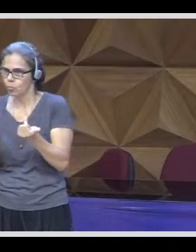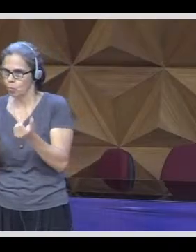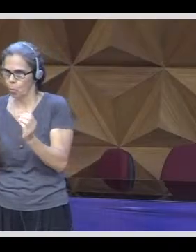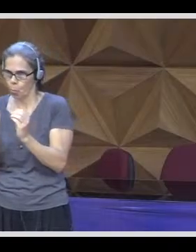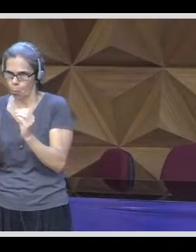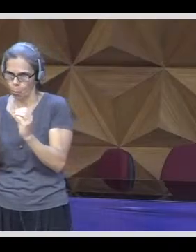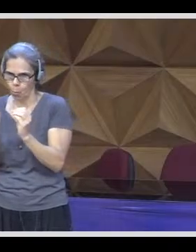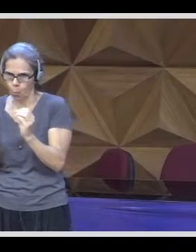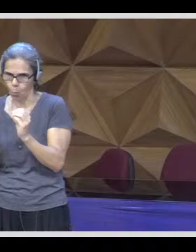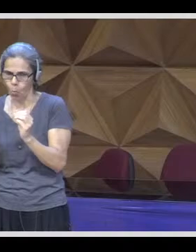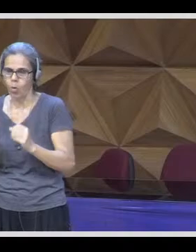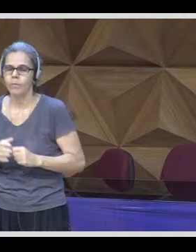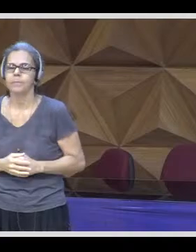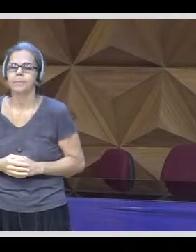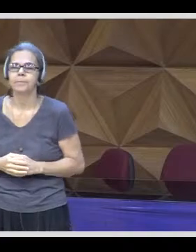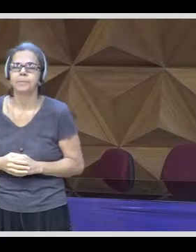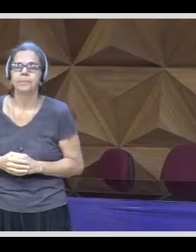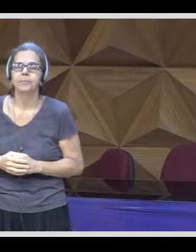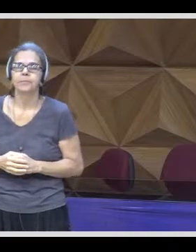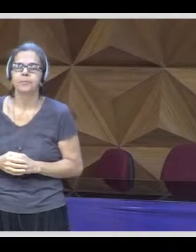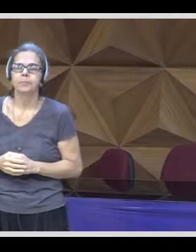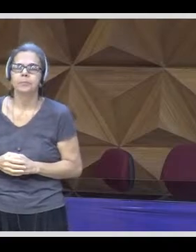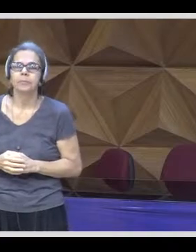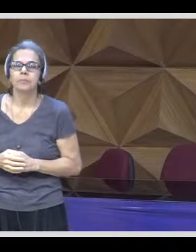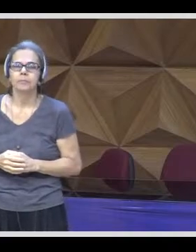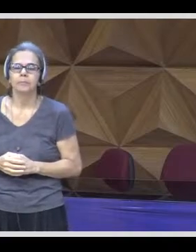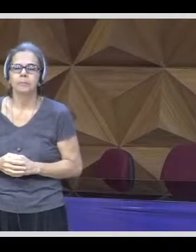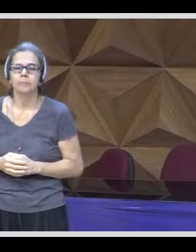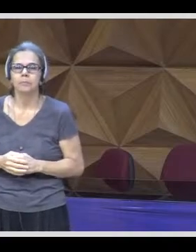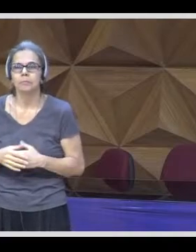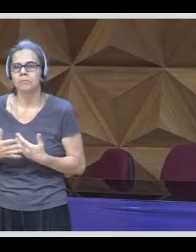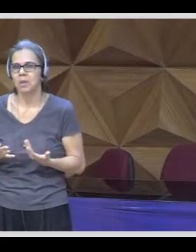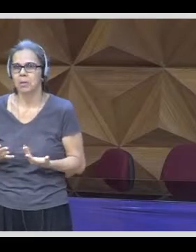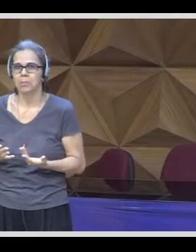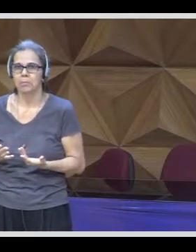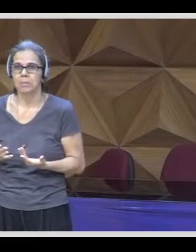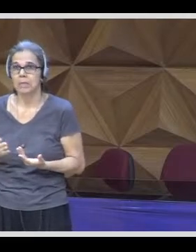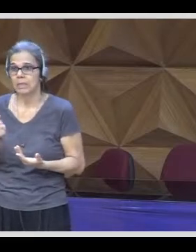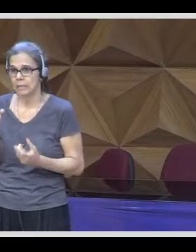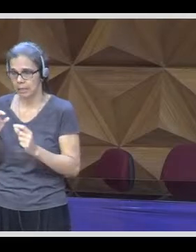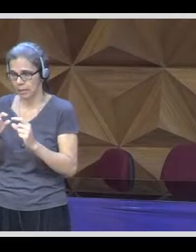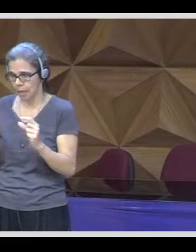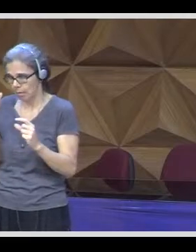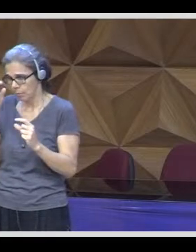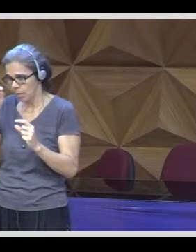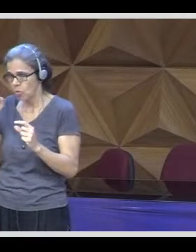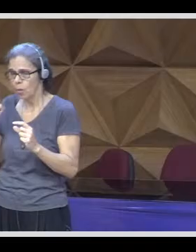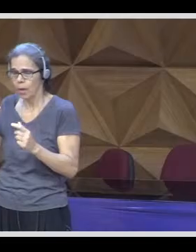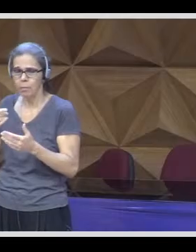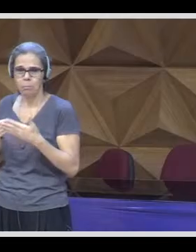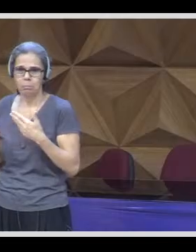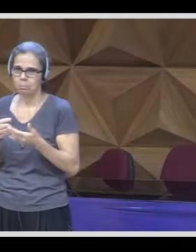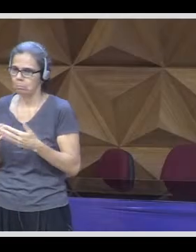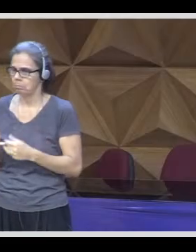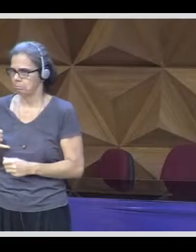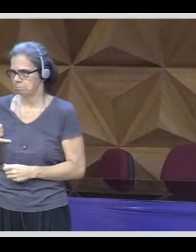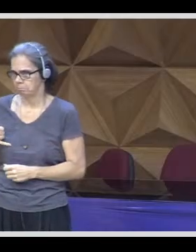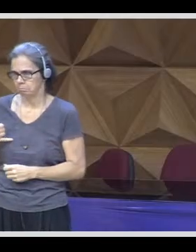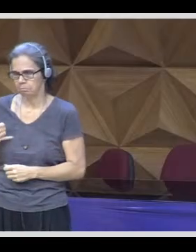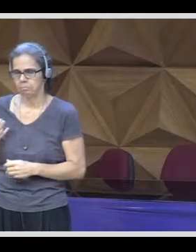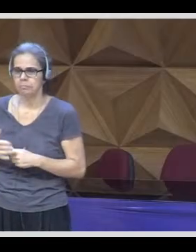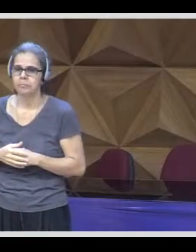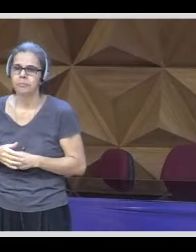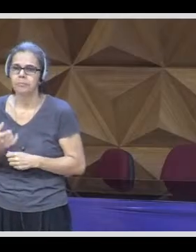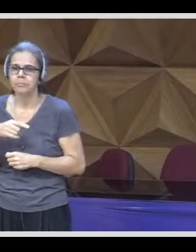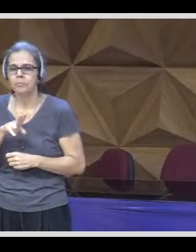considered free for any age. And here are the tags that we used. So safe space, family friendly,